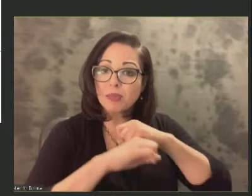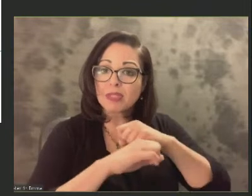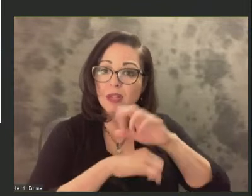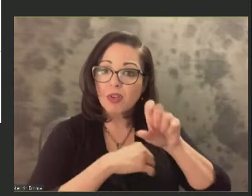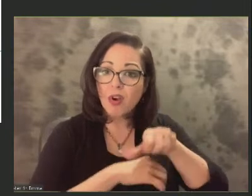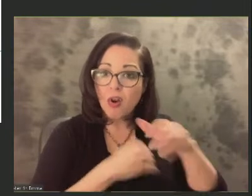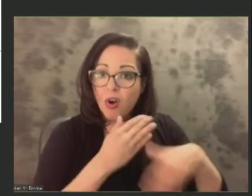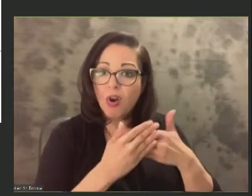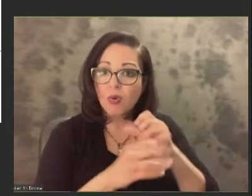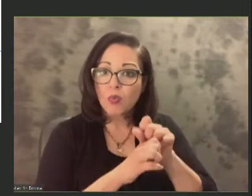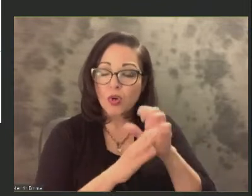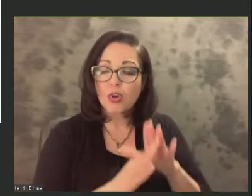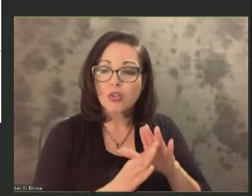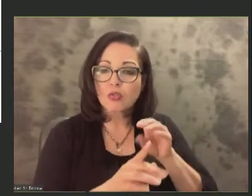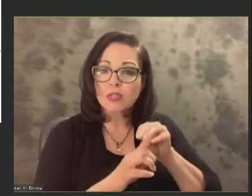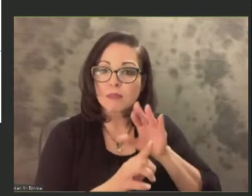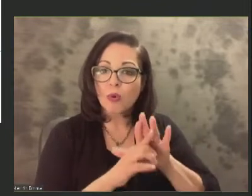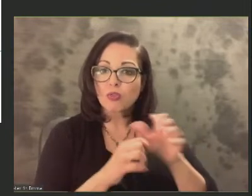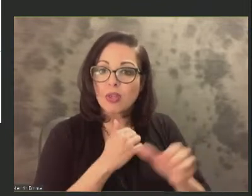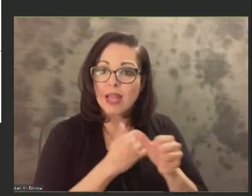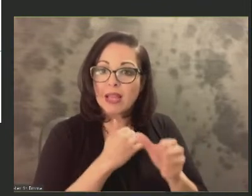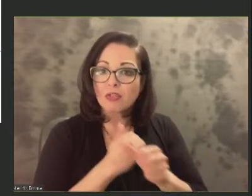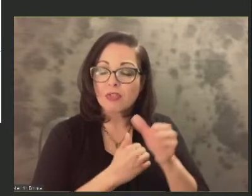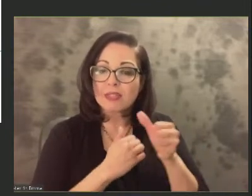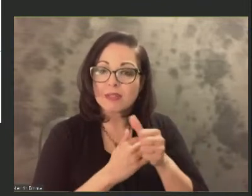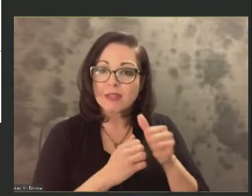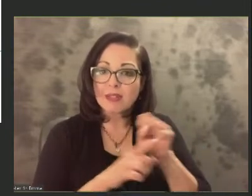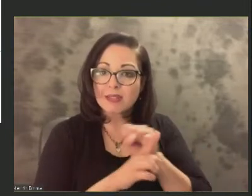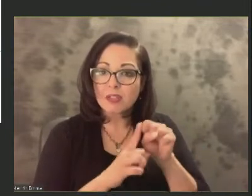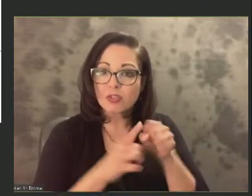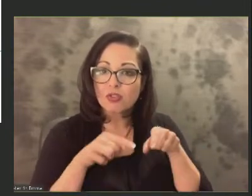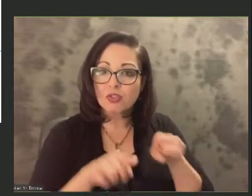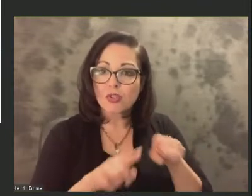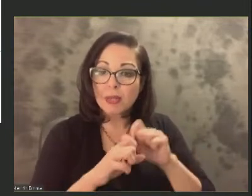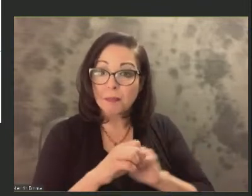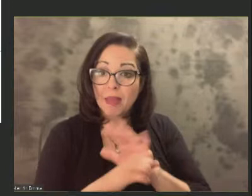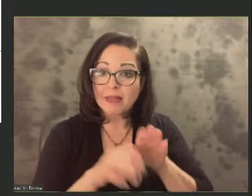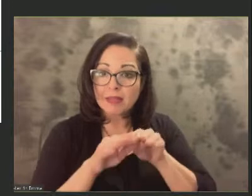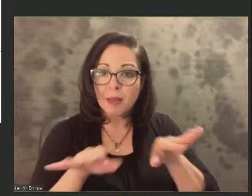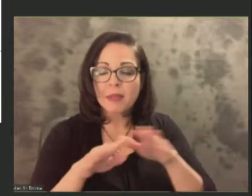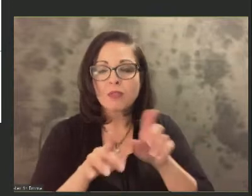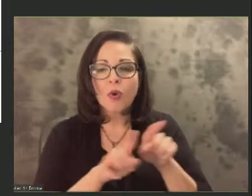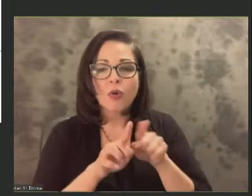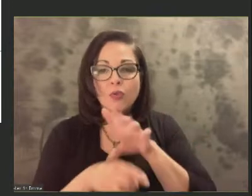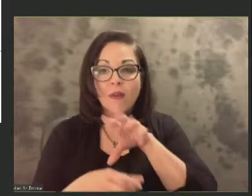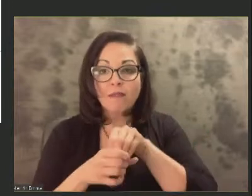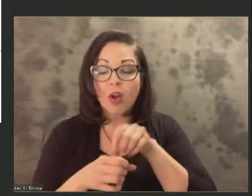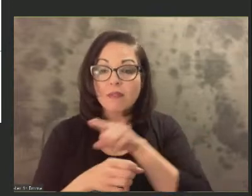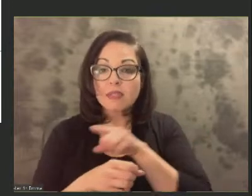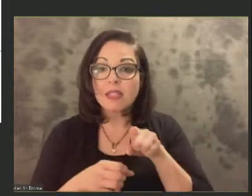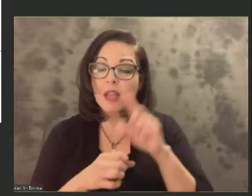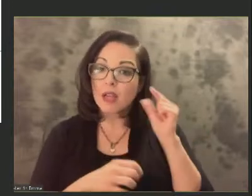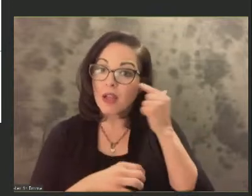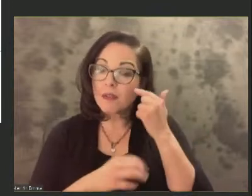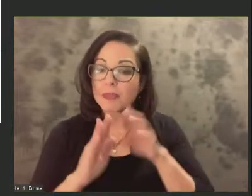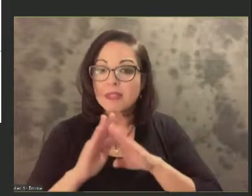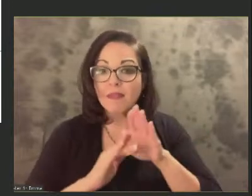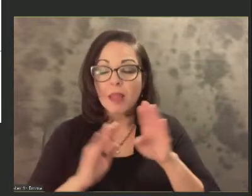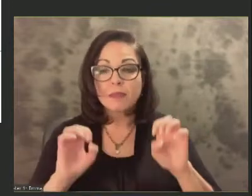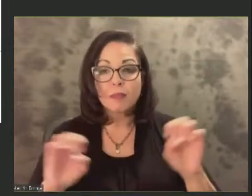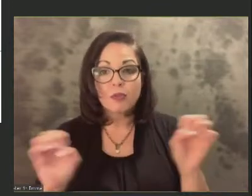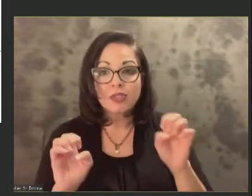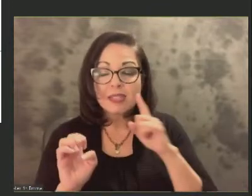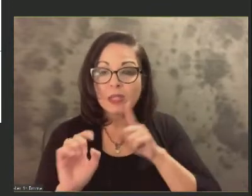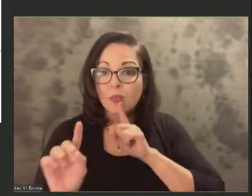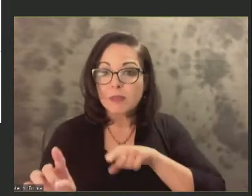exposure to hazardous conditions during pandemics, right? This also involves the government developing an emergency